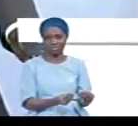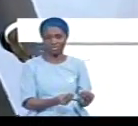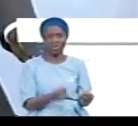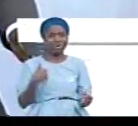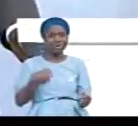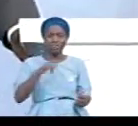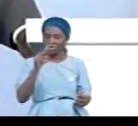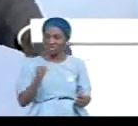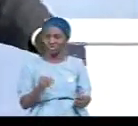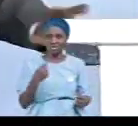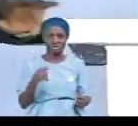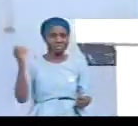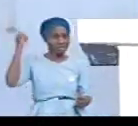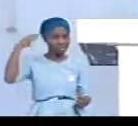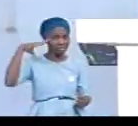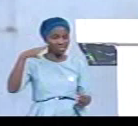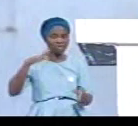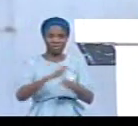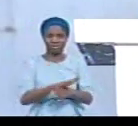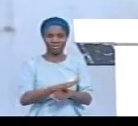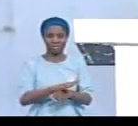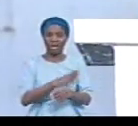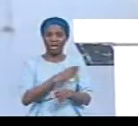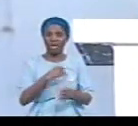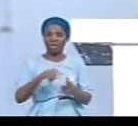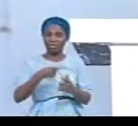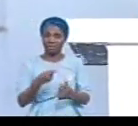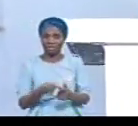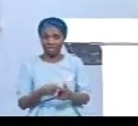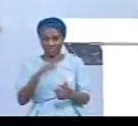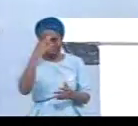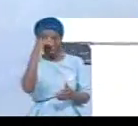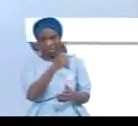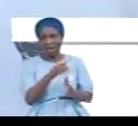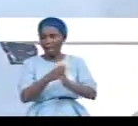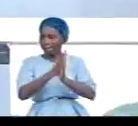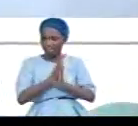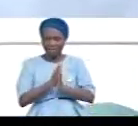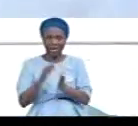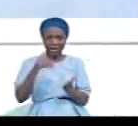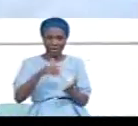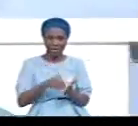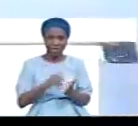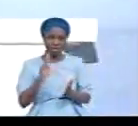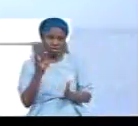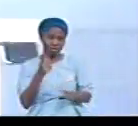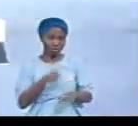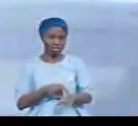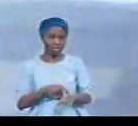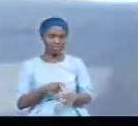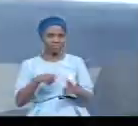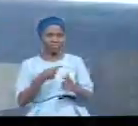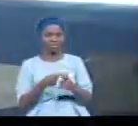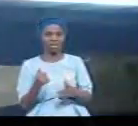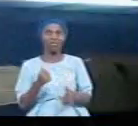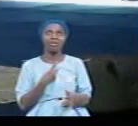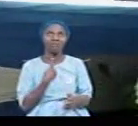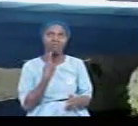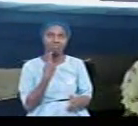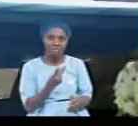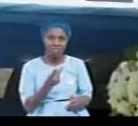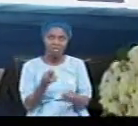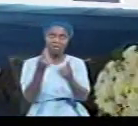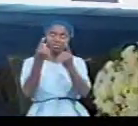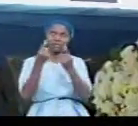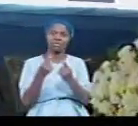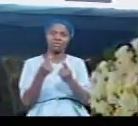grace sufficient. And then he prayed again the third time. And then the voice came up. Now